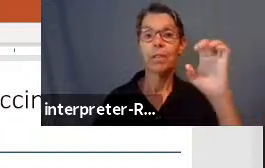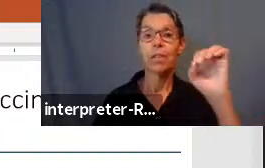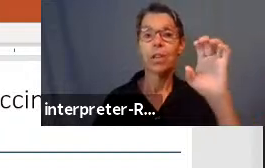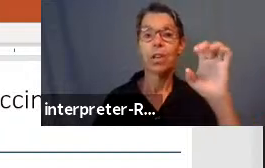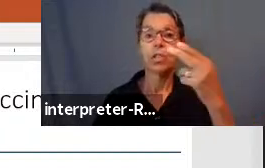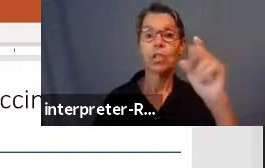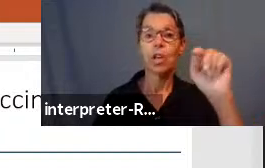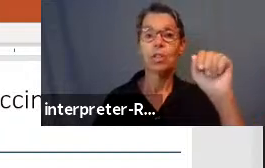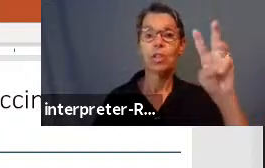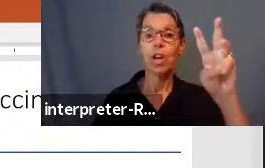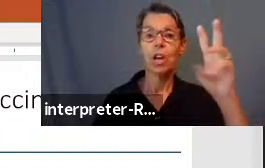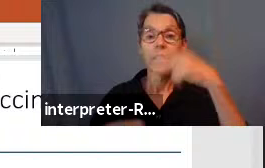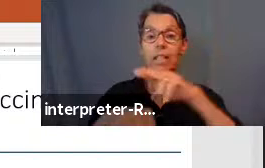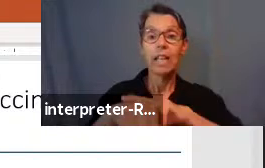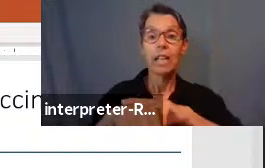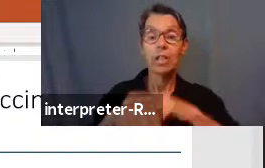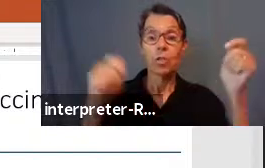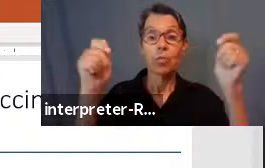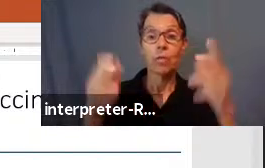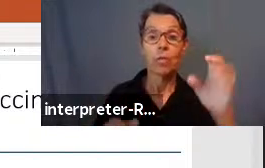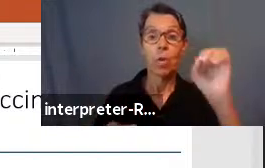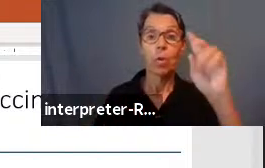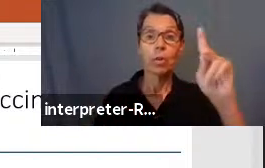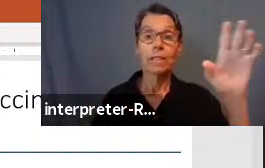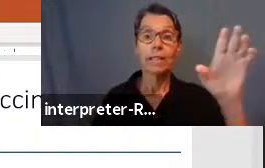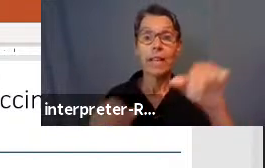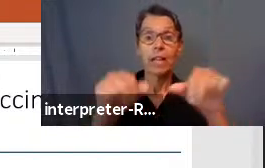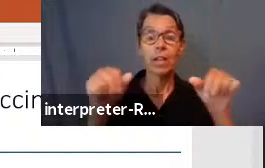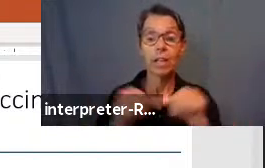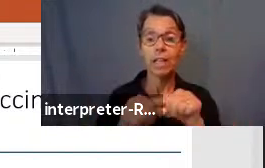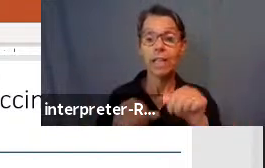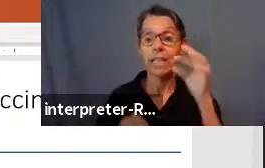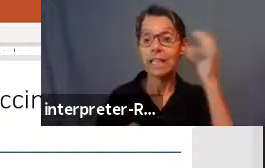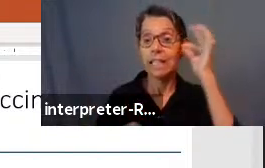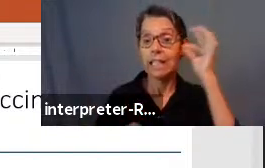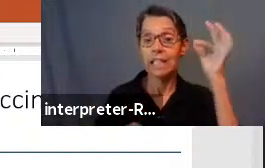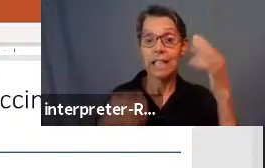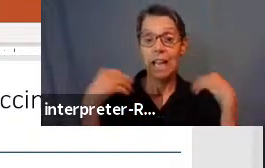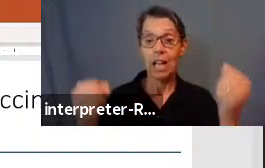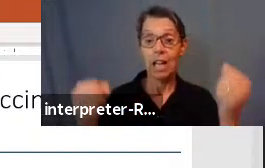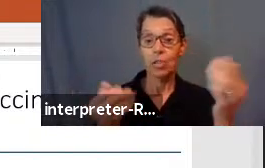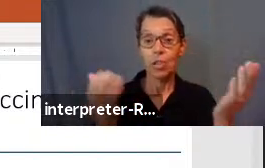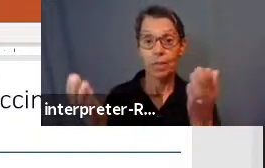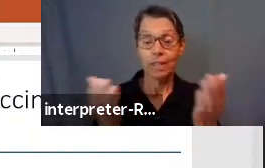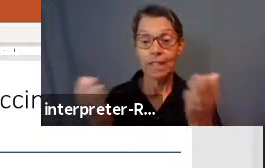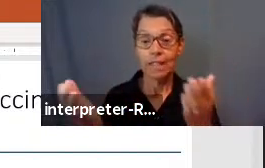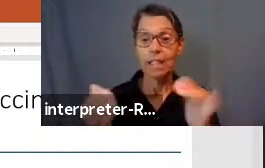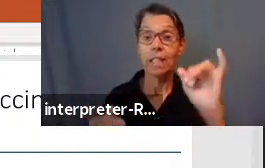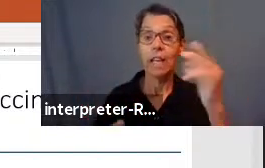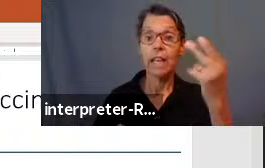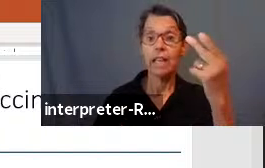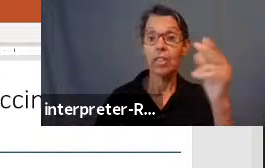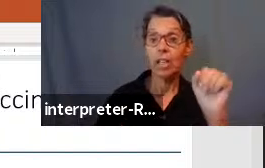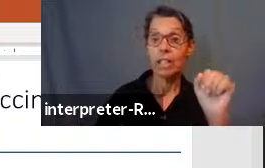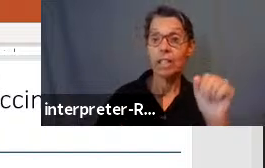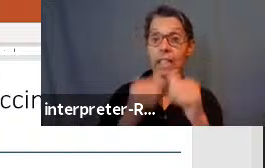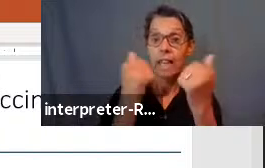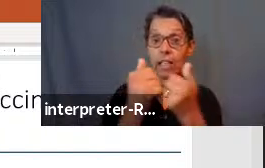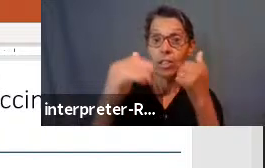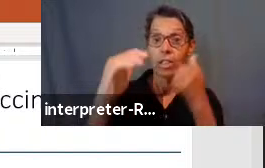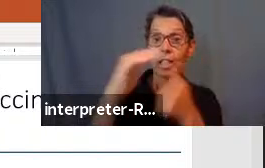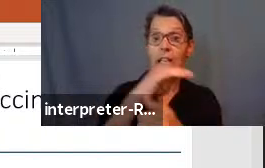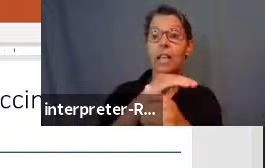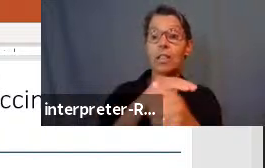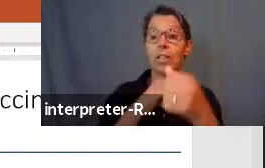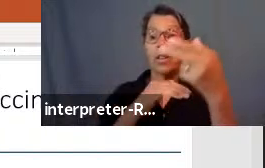is the director of the Oklahoma City Area Indian Health Services. The IHS, an agency within the Department of